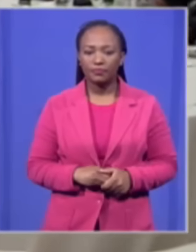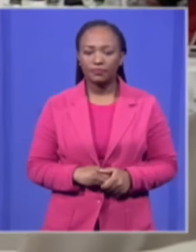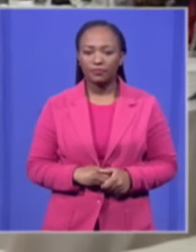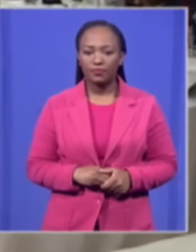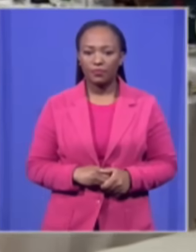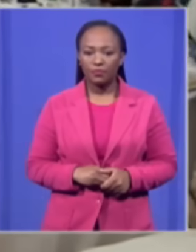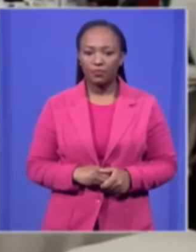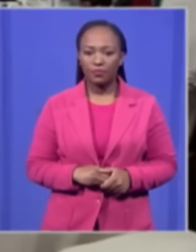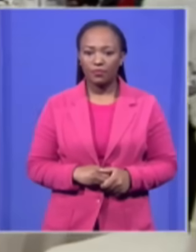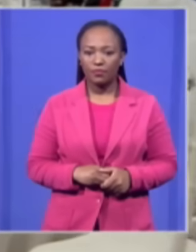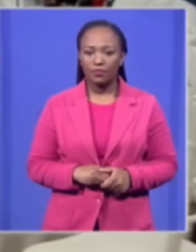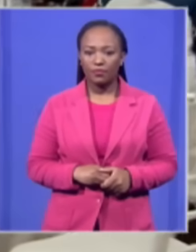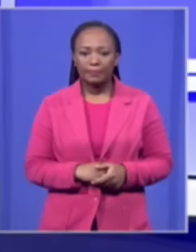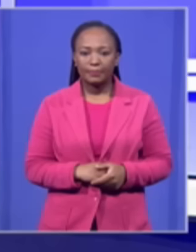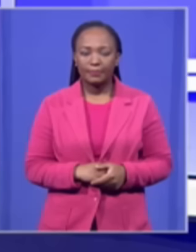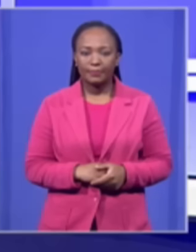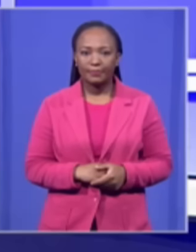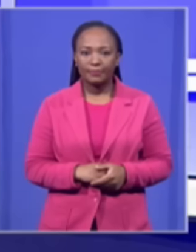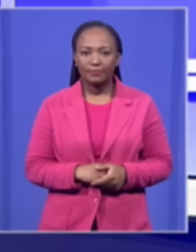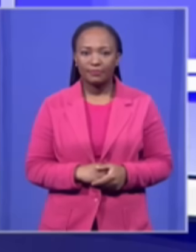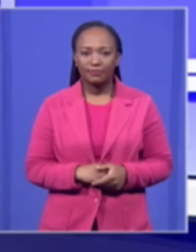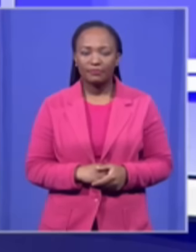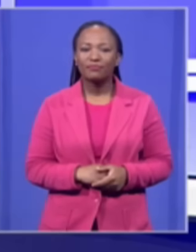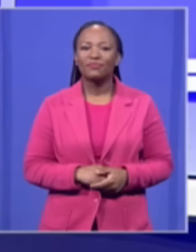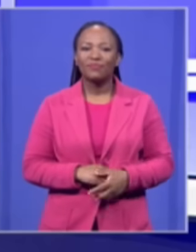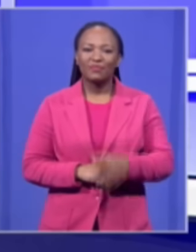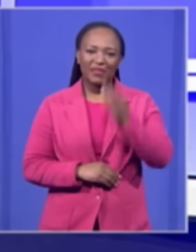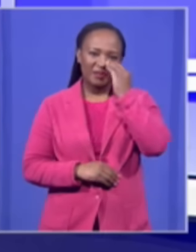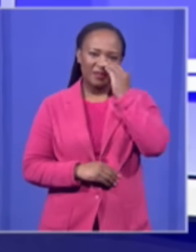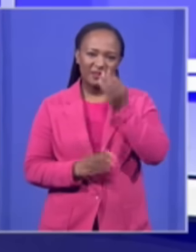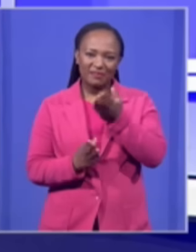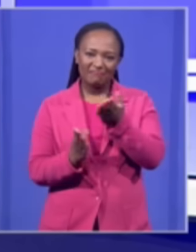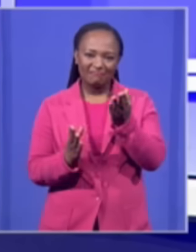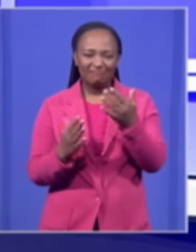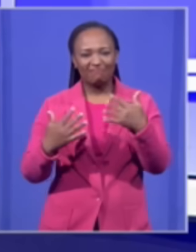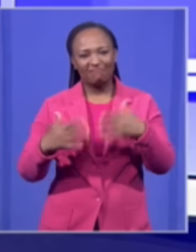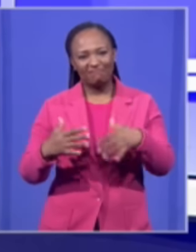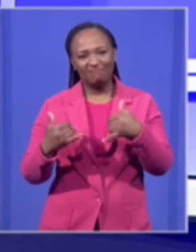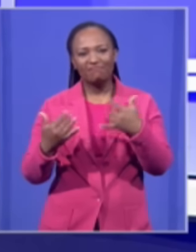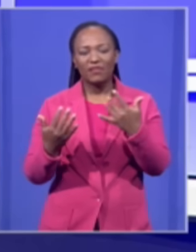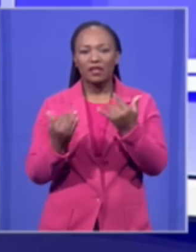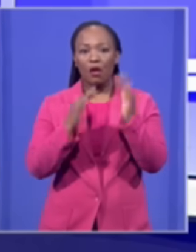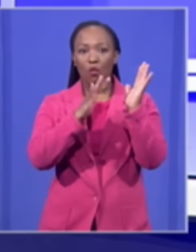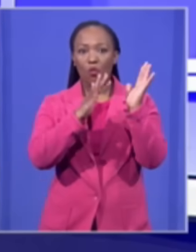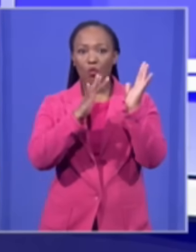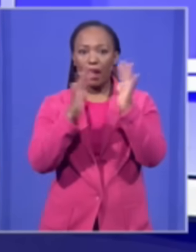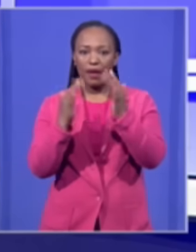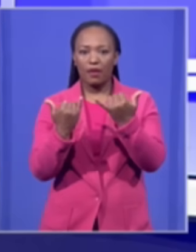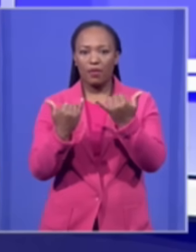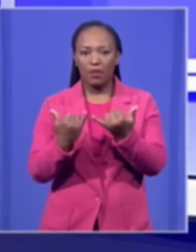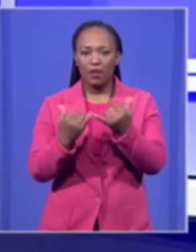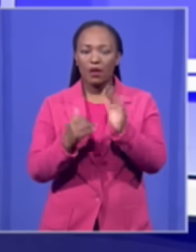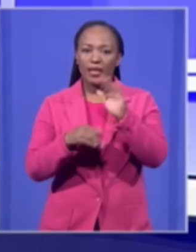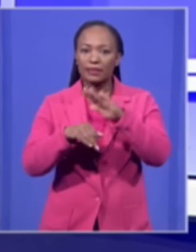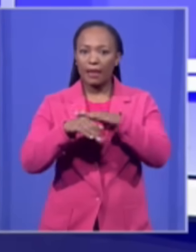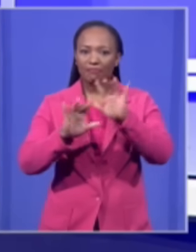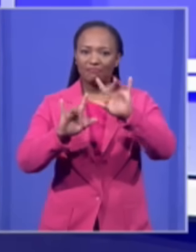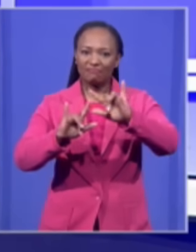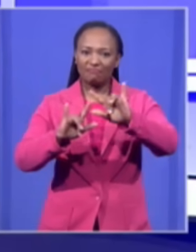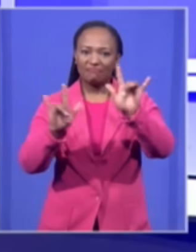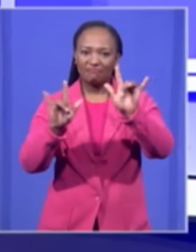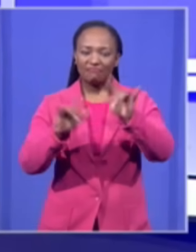SABC Bloemfontein. Mothoetso Boinelo Molibi mang o latela ka tsa maemo a bosa. Tla re kopane gape mo nakong e tlang. Sala